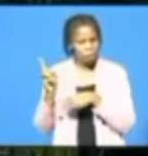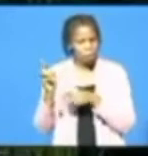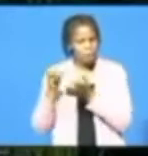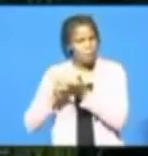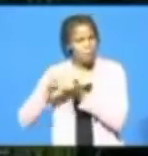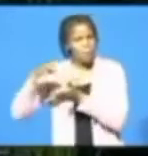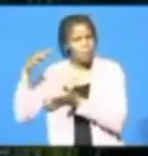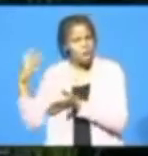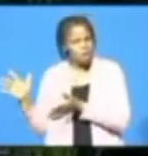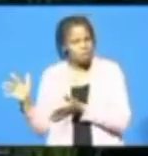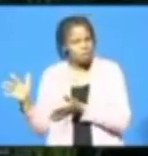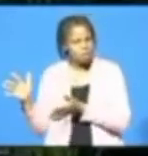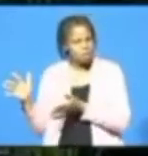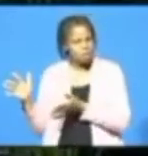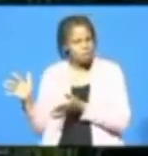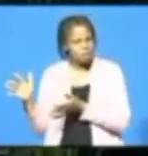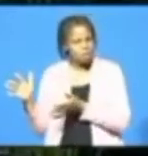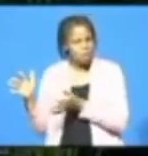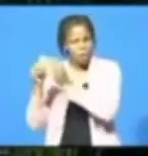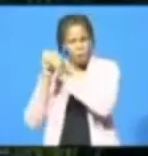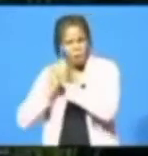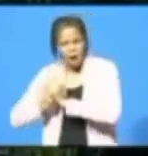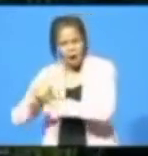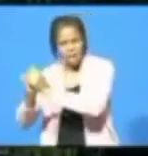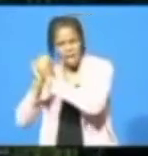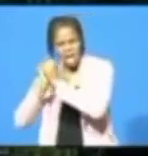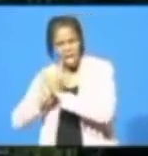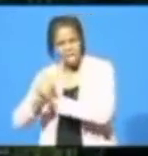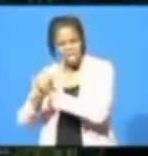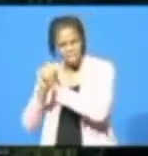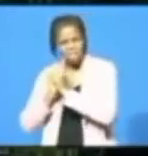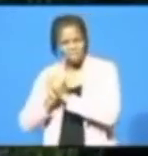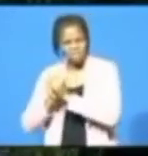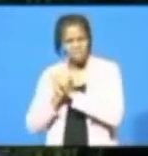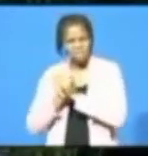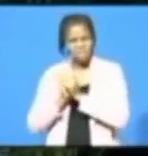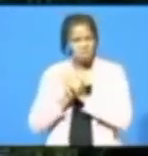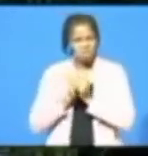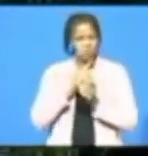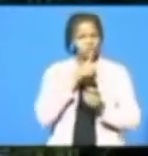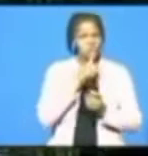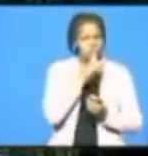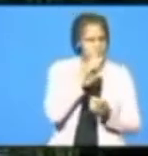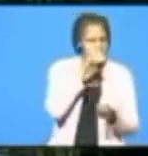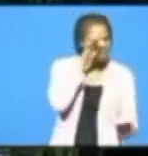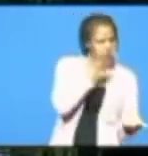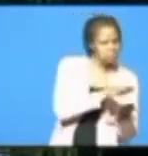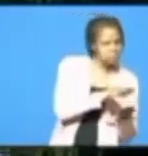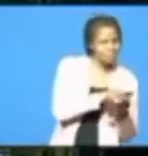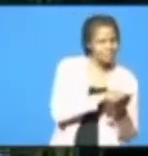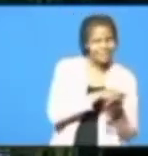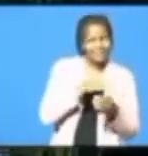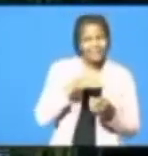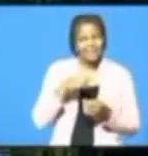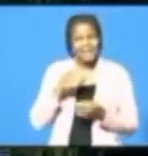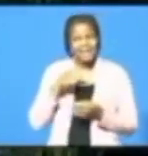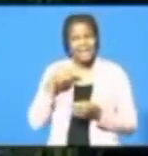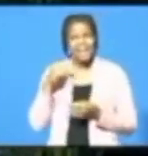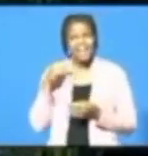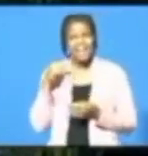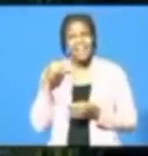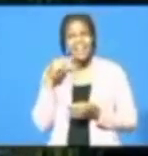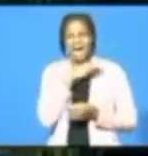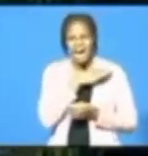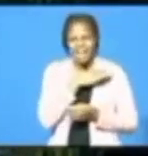is idolized, truth is minimized, life is